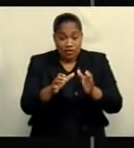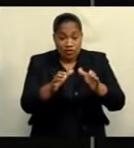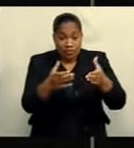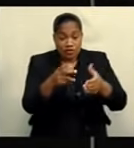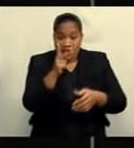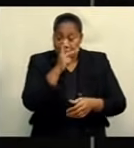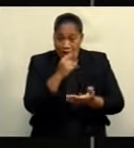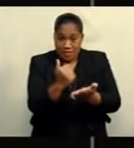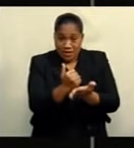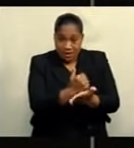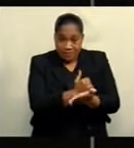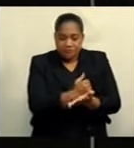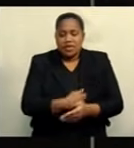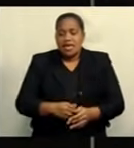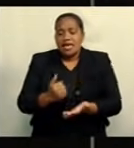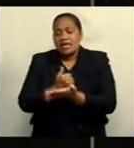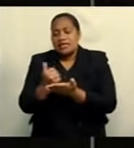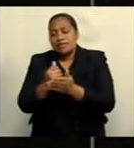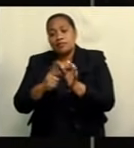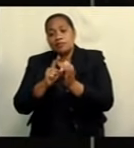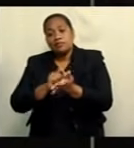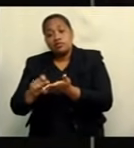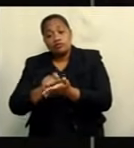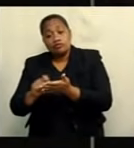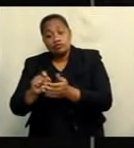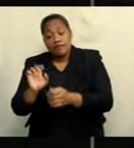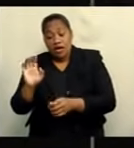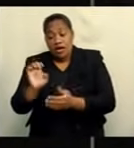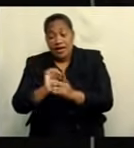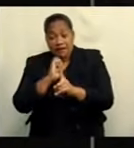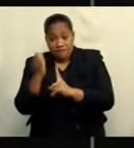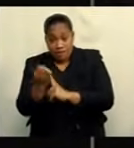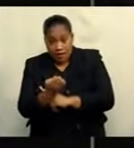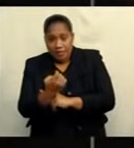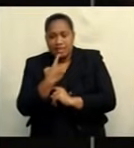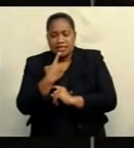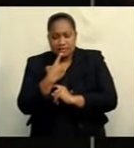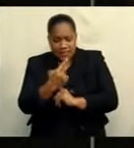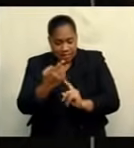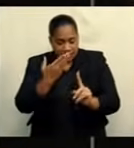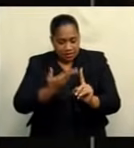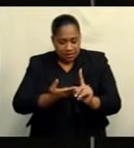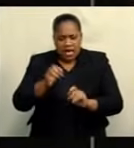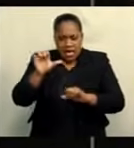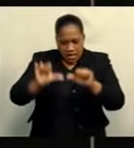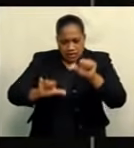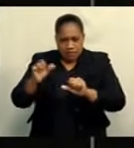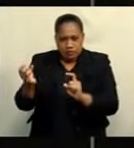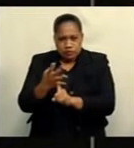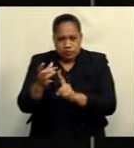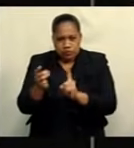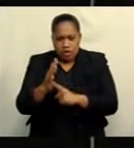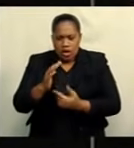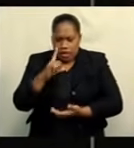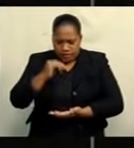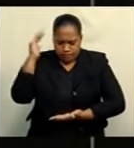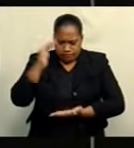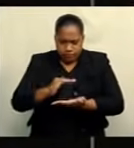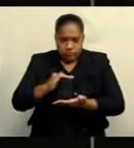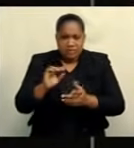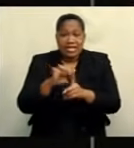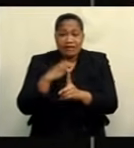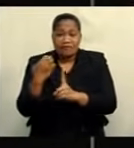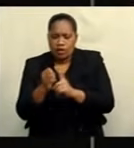Accounts, Acting Permanent Secretary for Environment Ritesh Das says the assessments are crucial in mitigating environment and